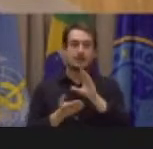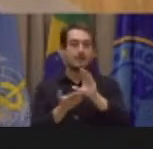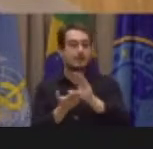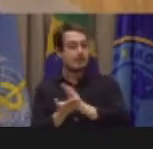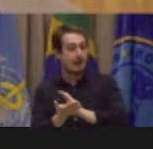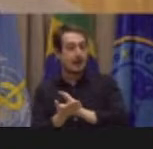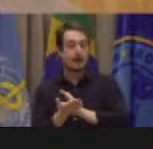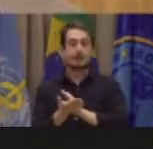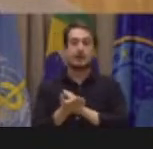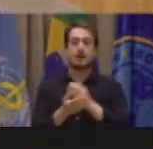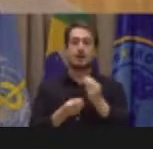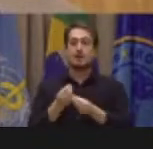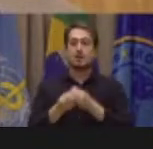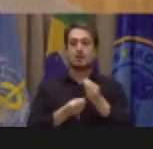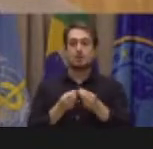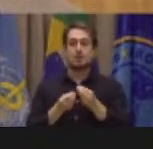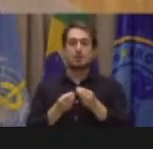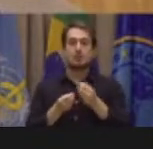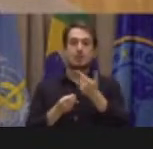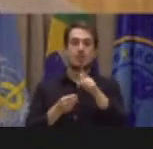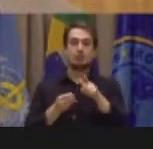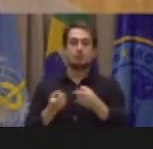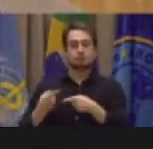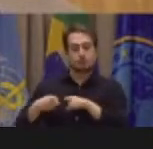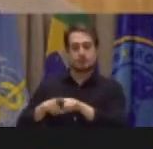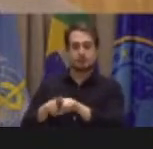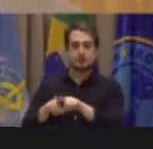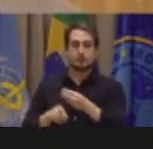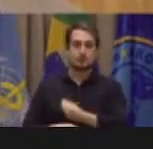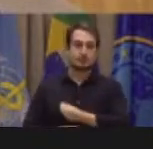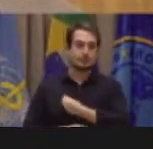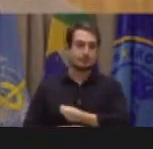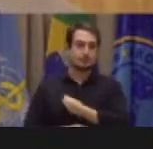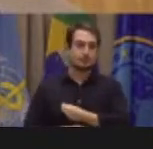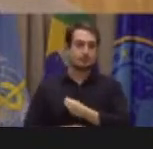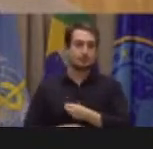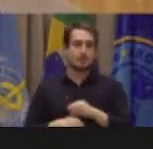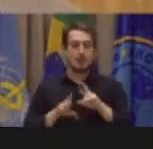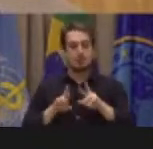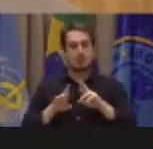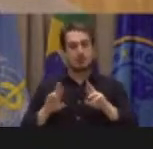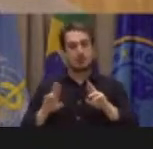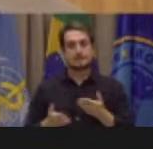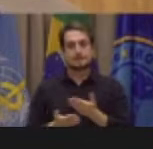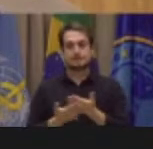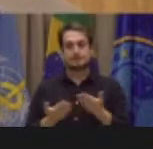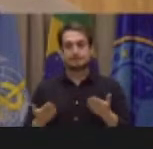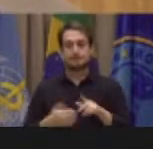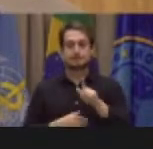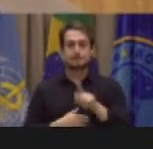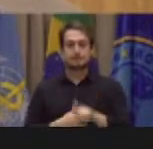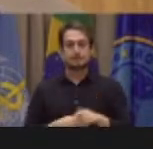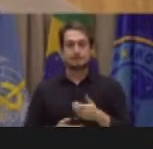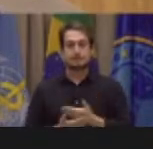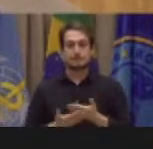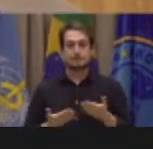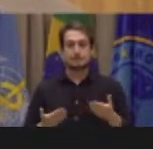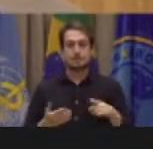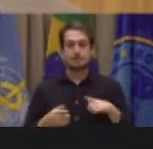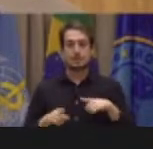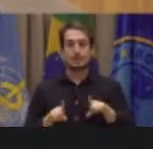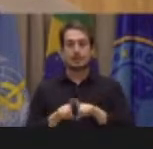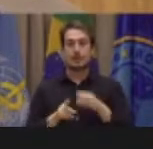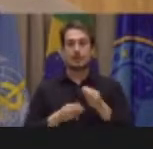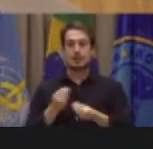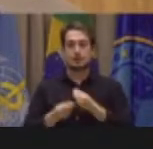get resources, how to incorporate the different stakeholders, and how to think